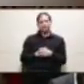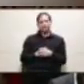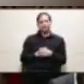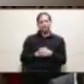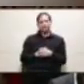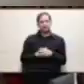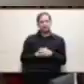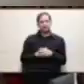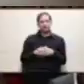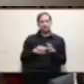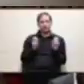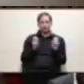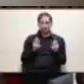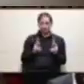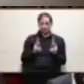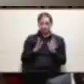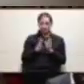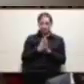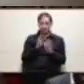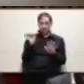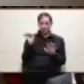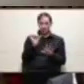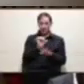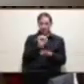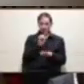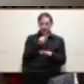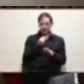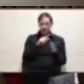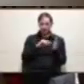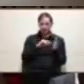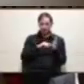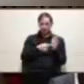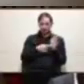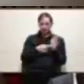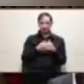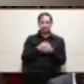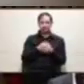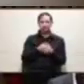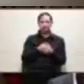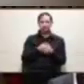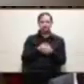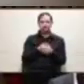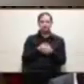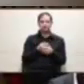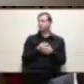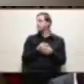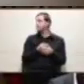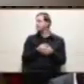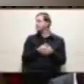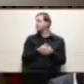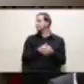Okay, we'll come back to that issue. Can we, now we're going this way now.